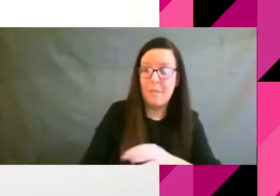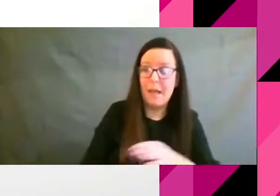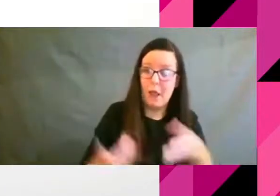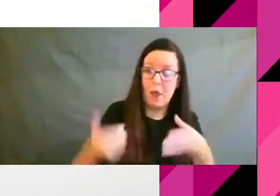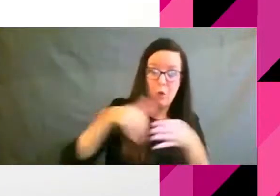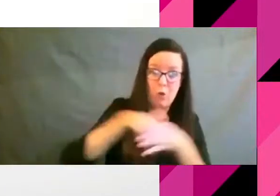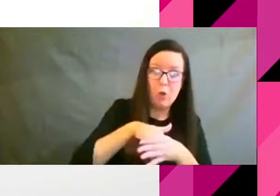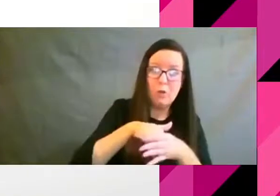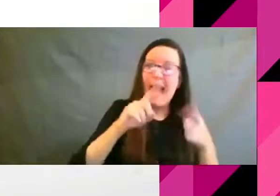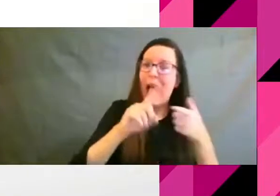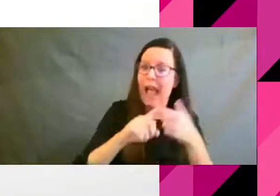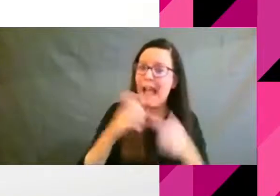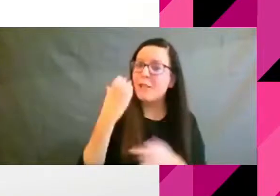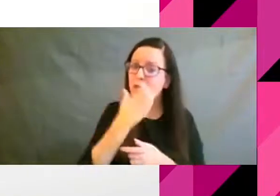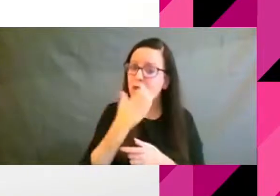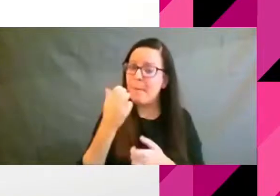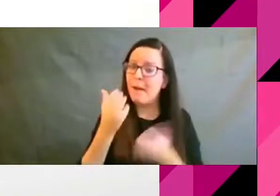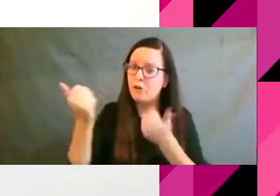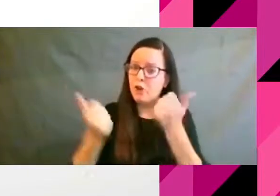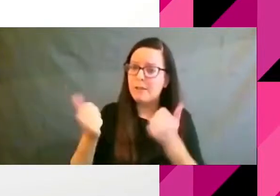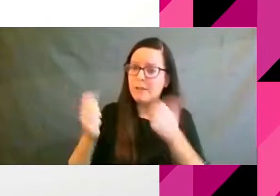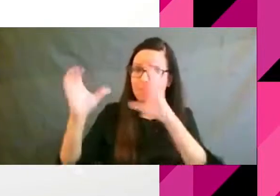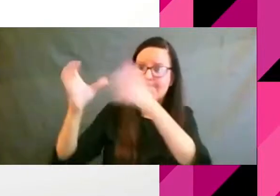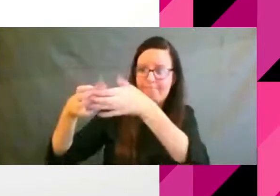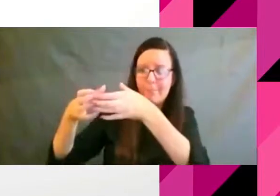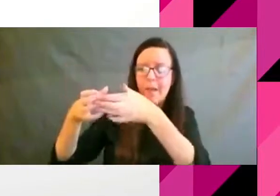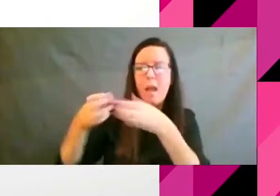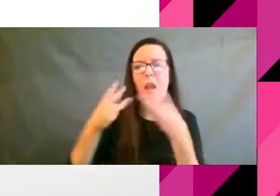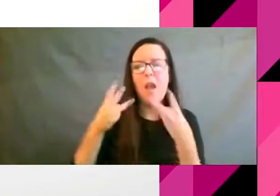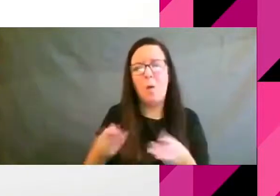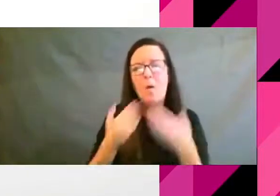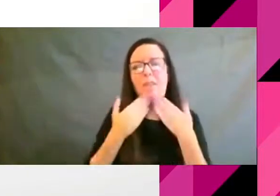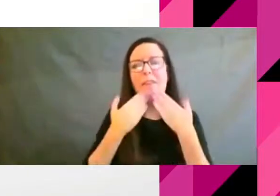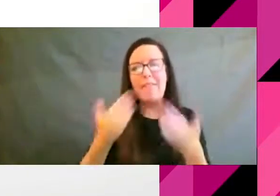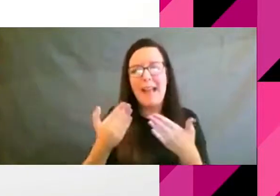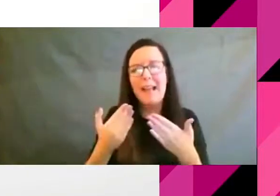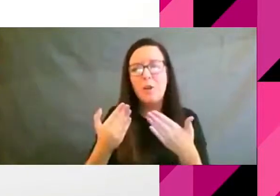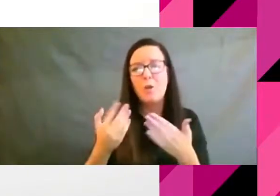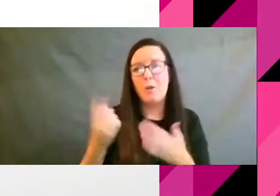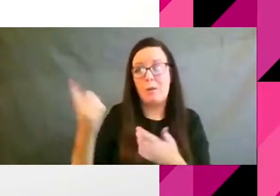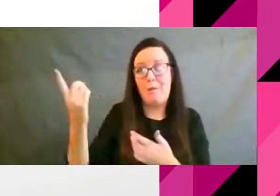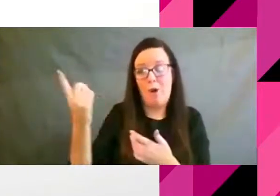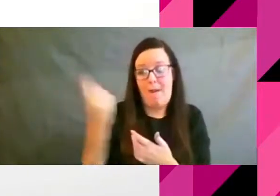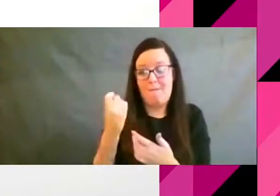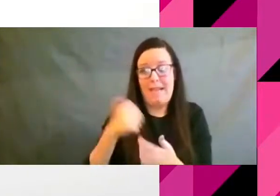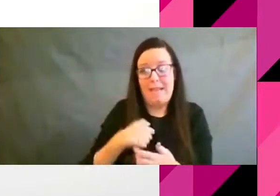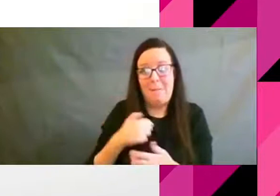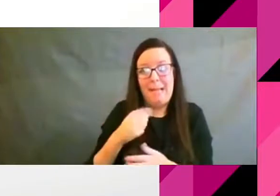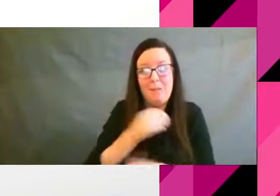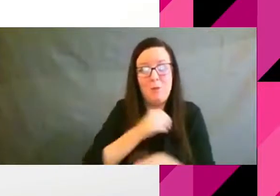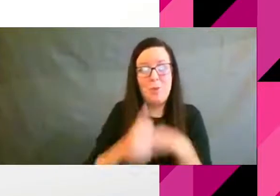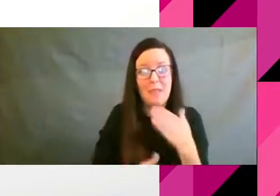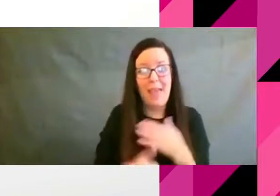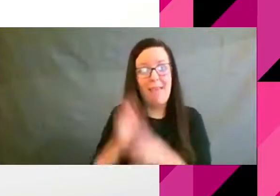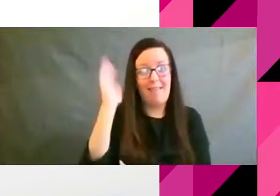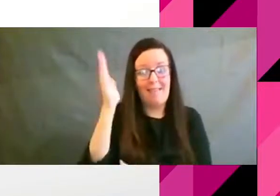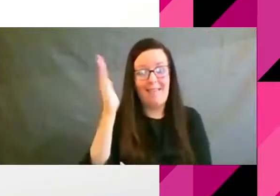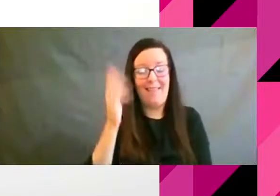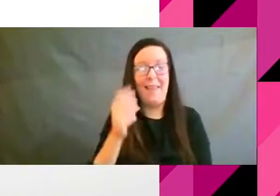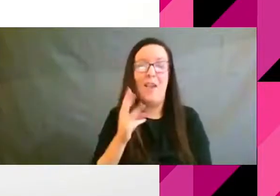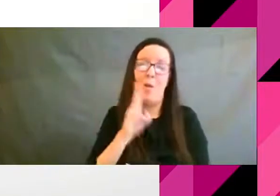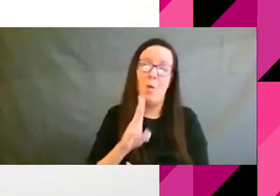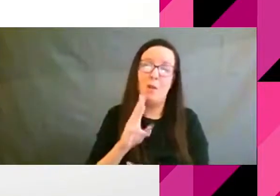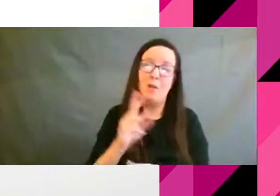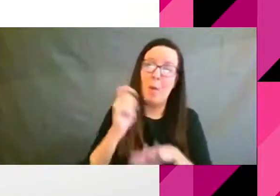of the criminal justice sector. I want to thank you again for the invitation to address you today. I wish you the best of luck with your breakout sessions